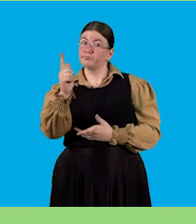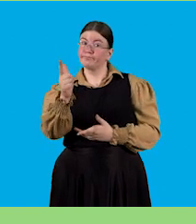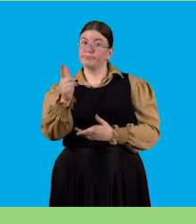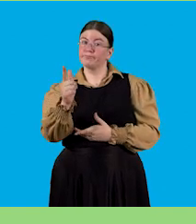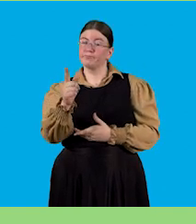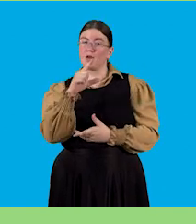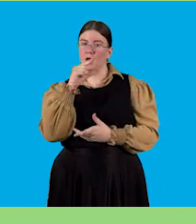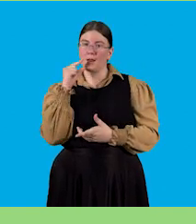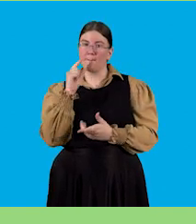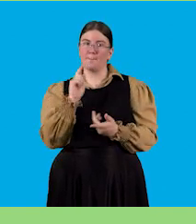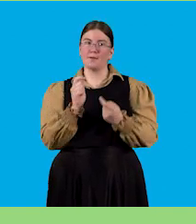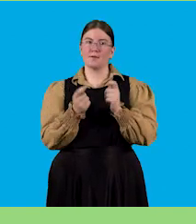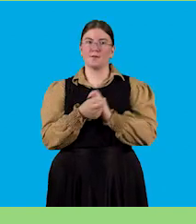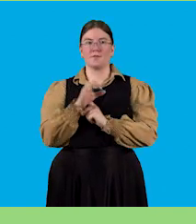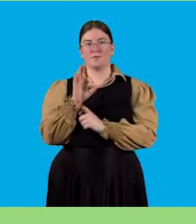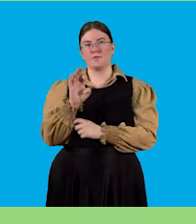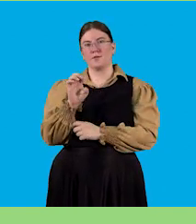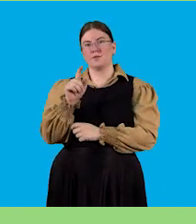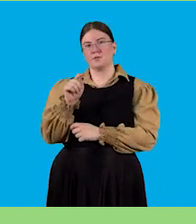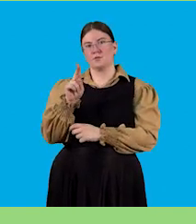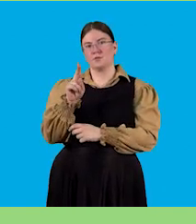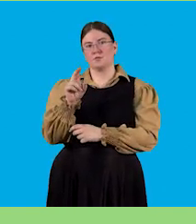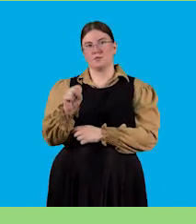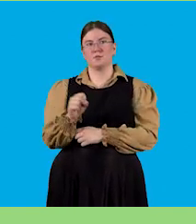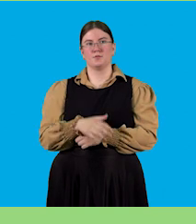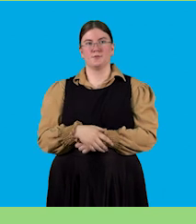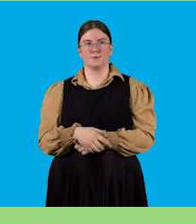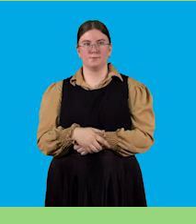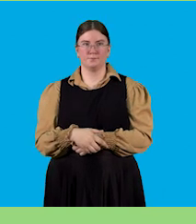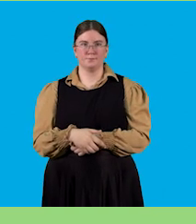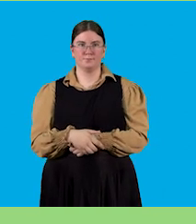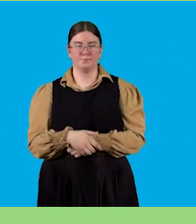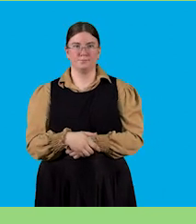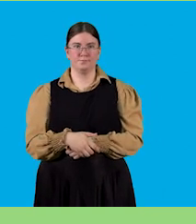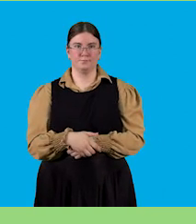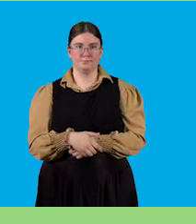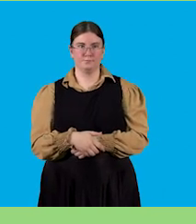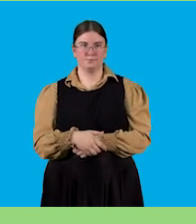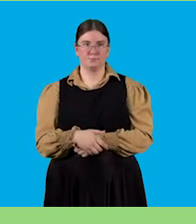And then later, it is known as a fetus.